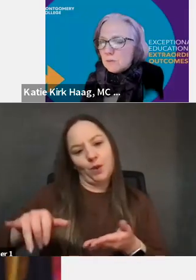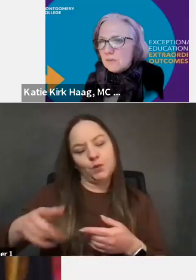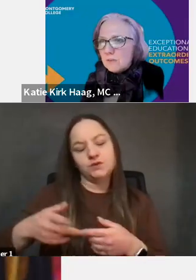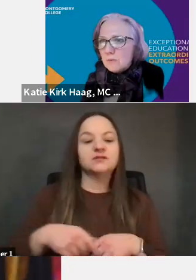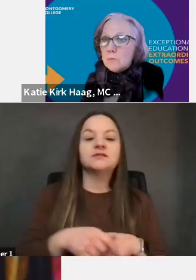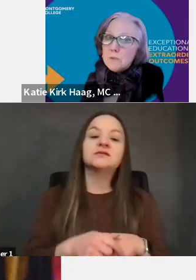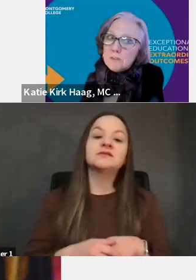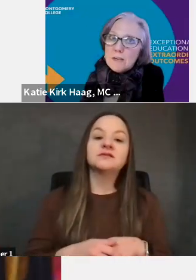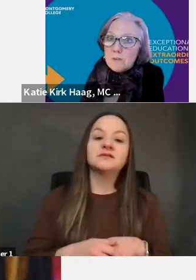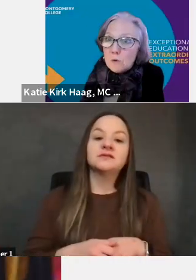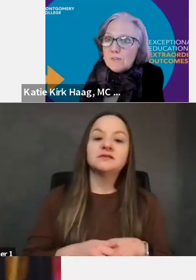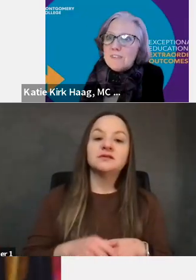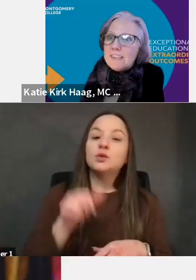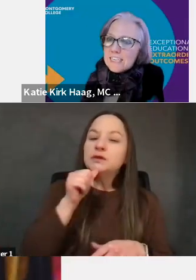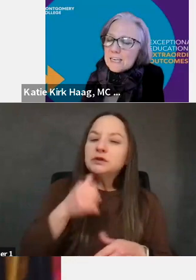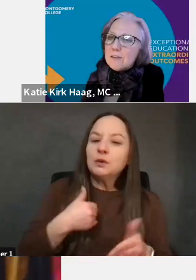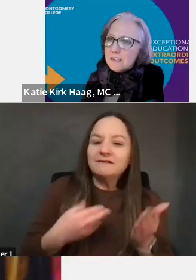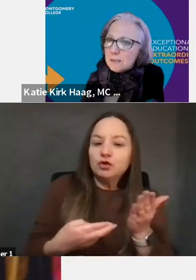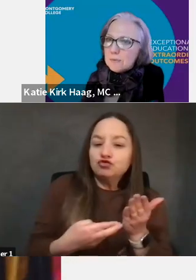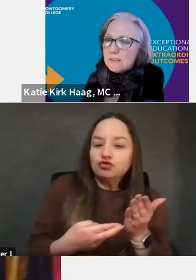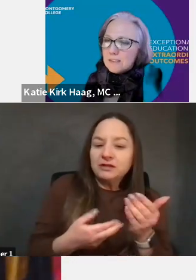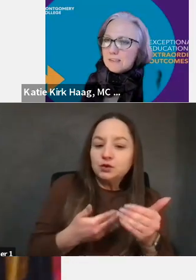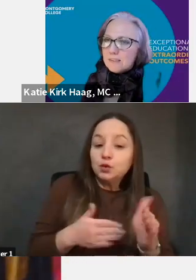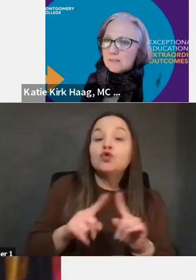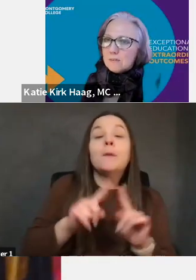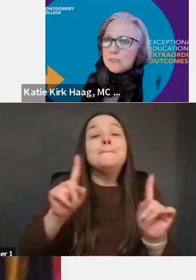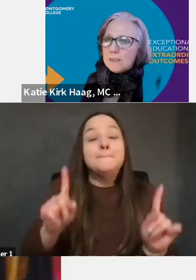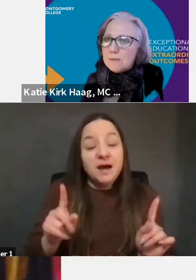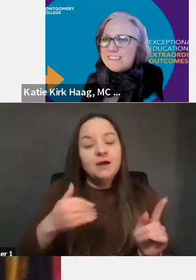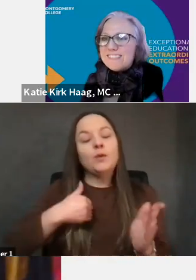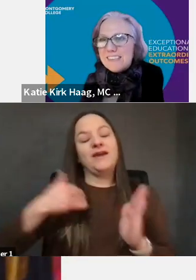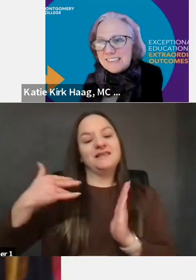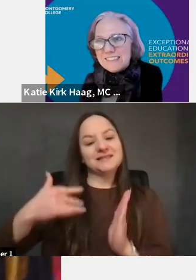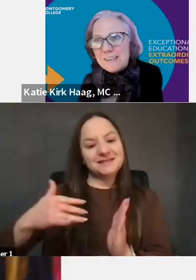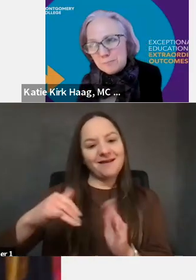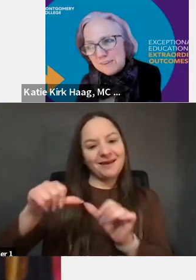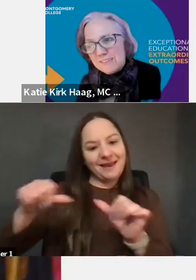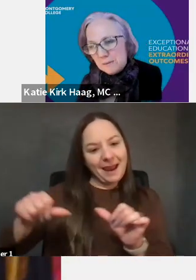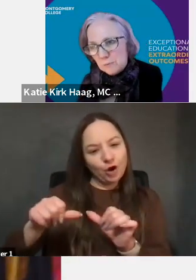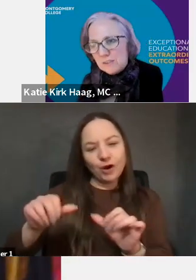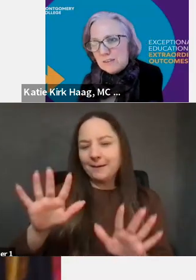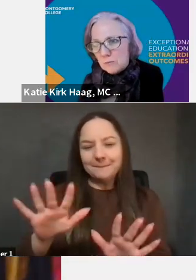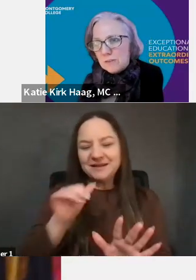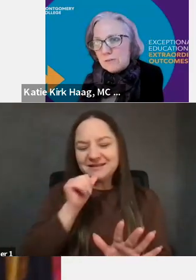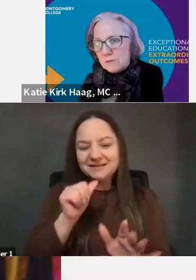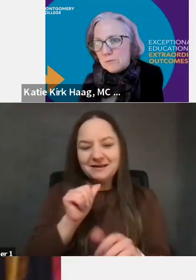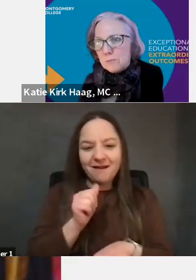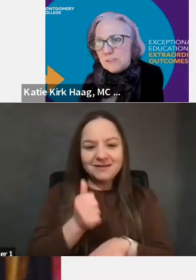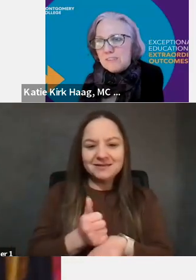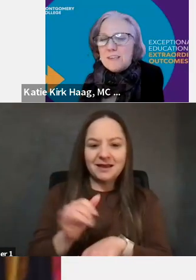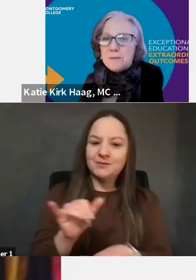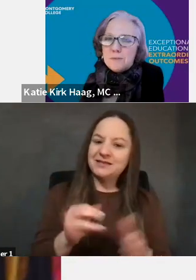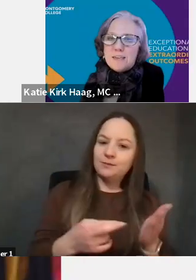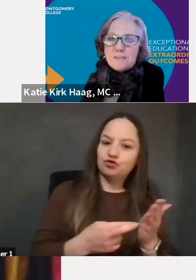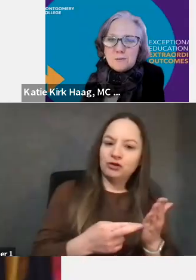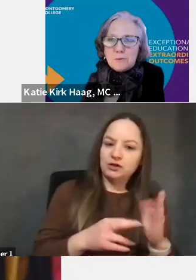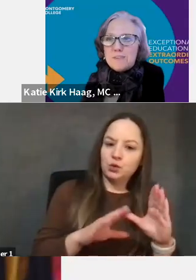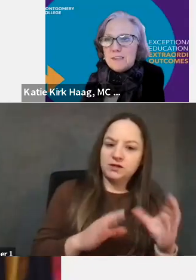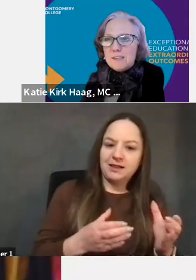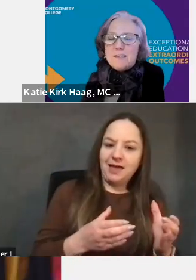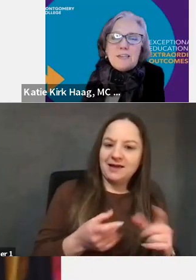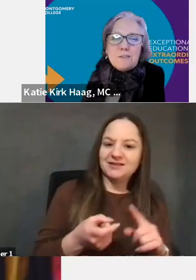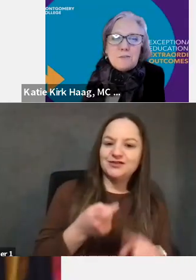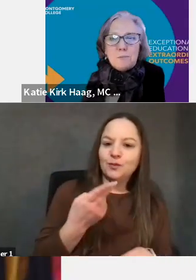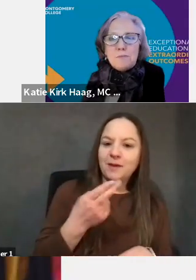don't have a resource room. We do have a whole study area up in the DSS suite, but it's not set up in the same way that the resource rooms are set up in the high